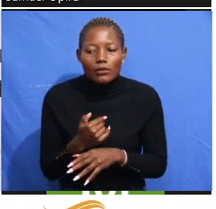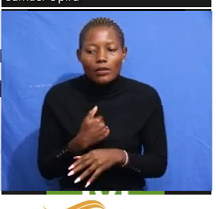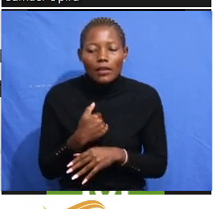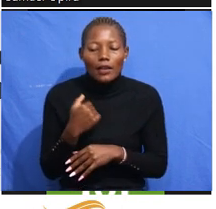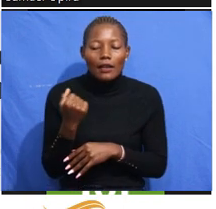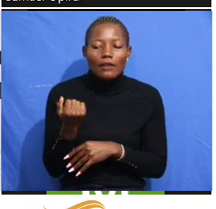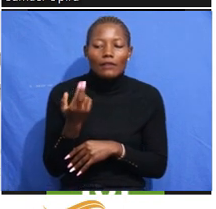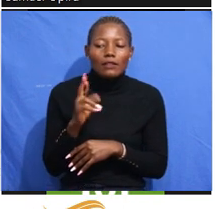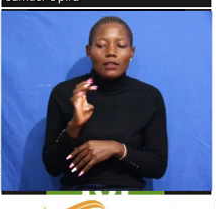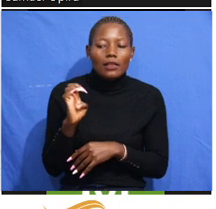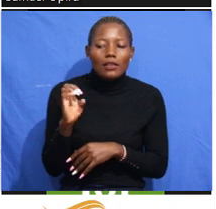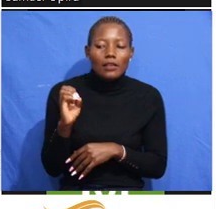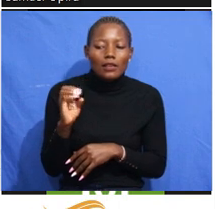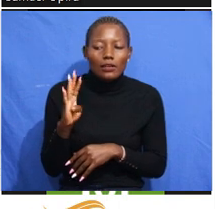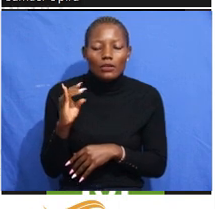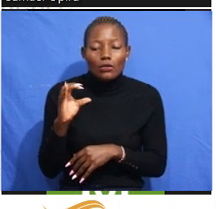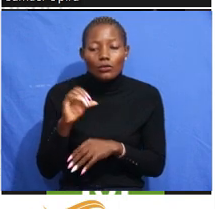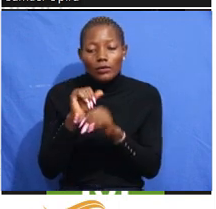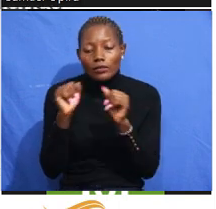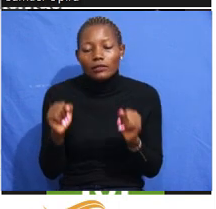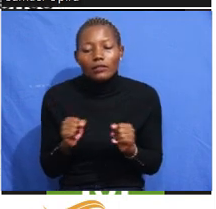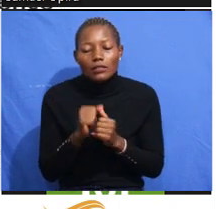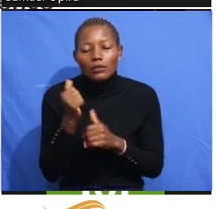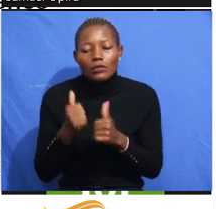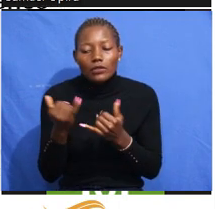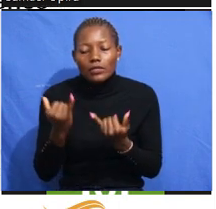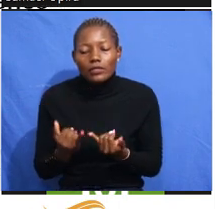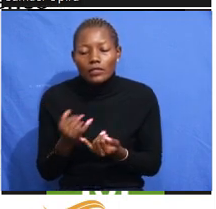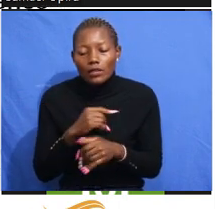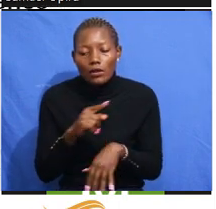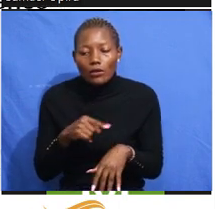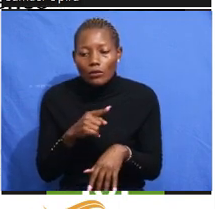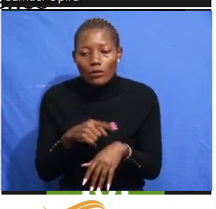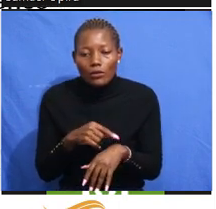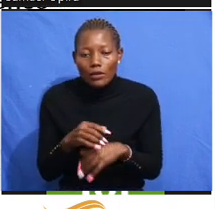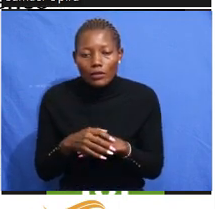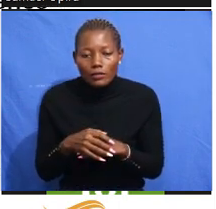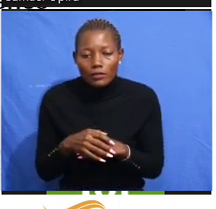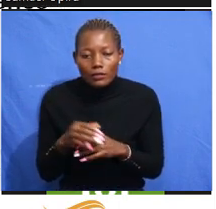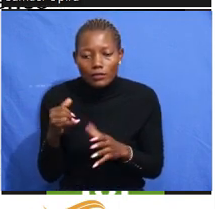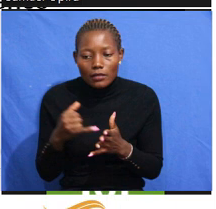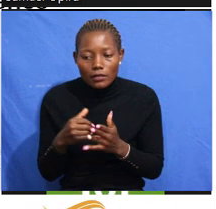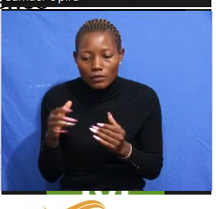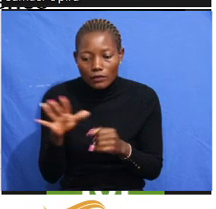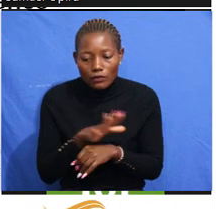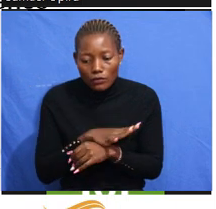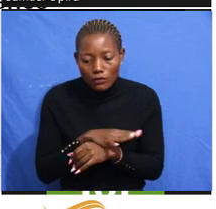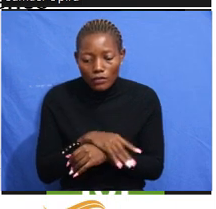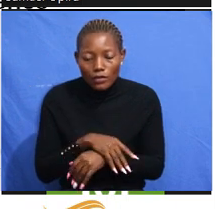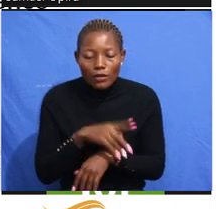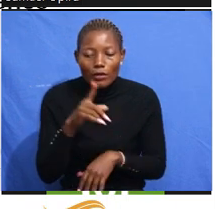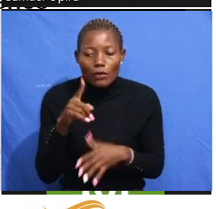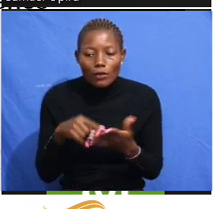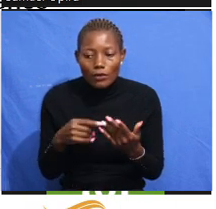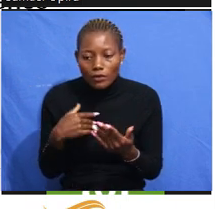aerobic system coming in, which is now when the oxygen is fully available. What I want to bring out